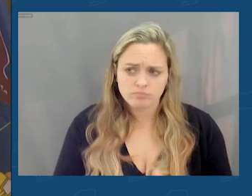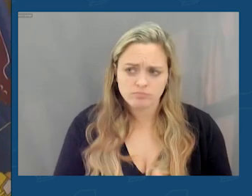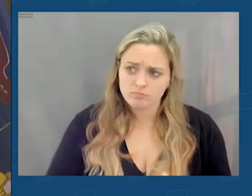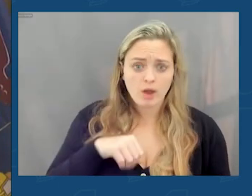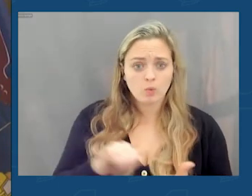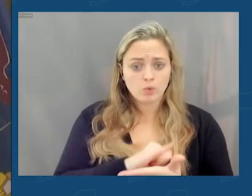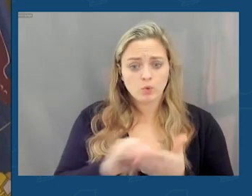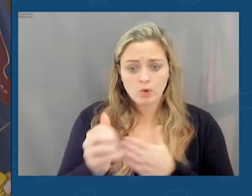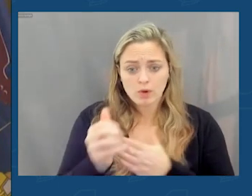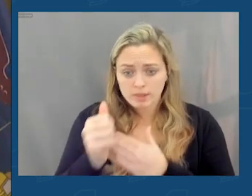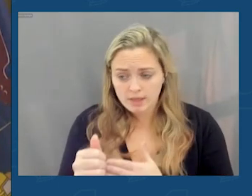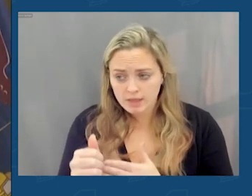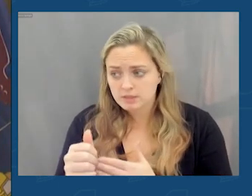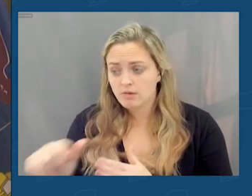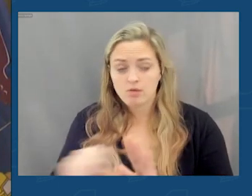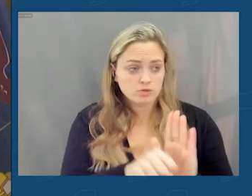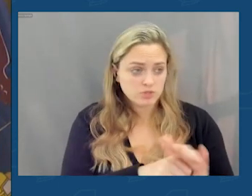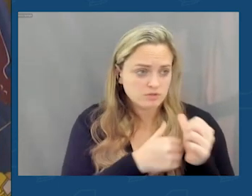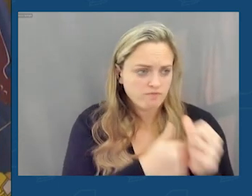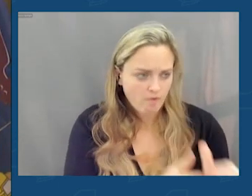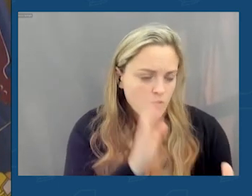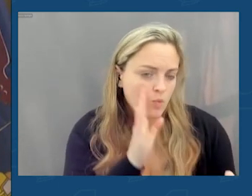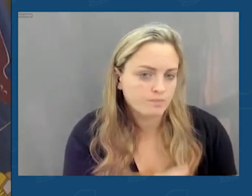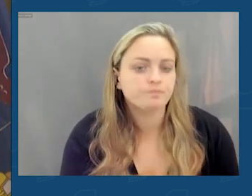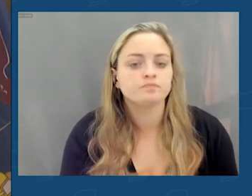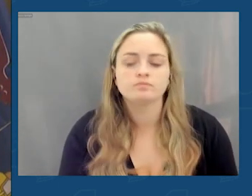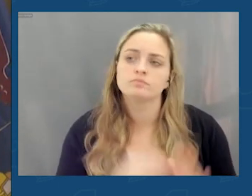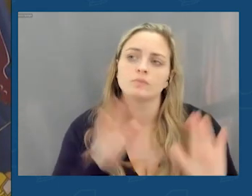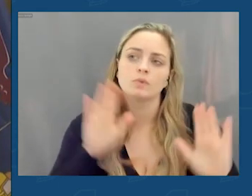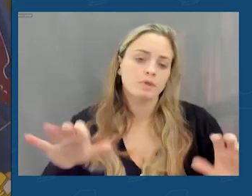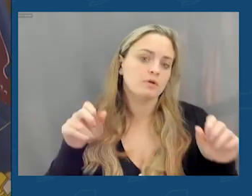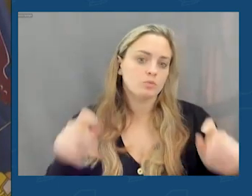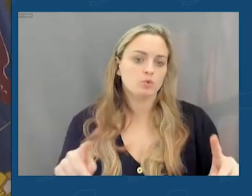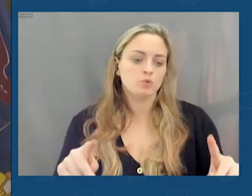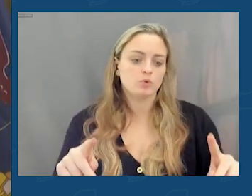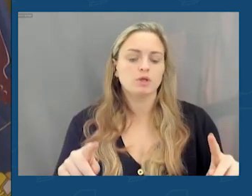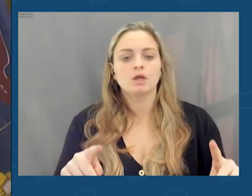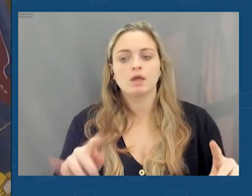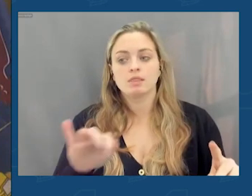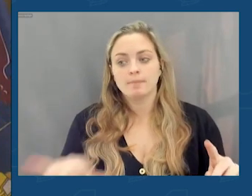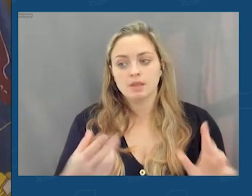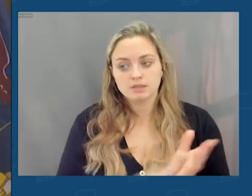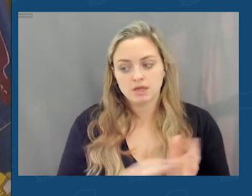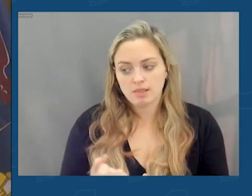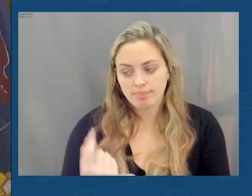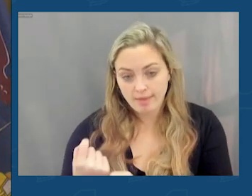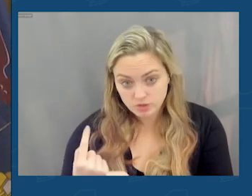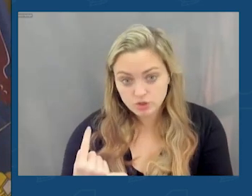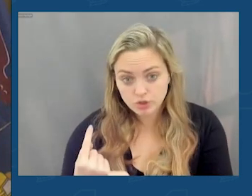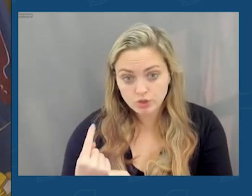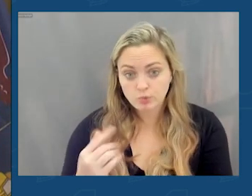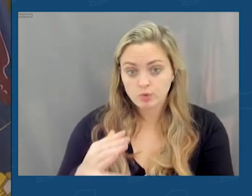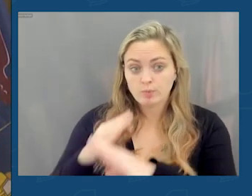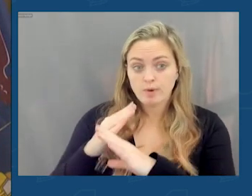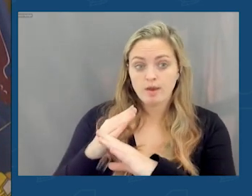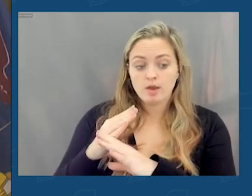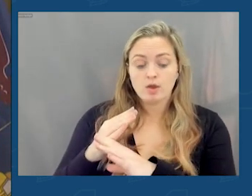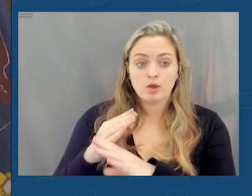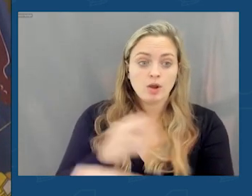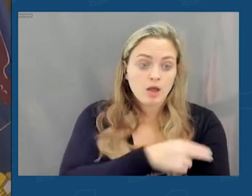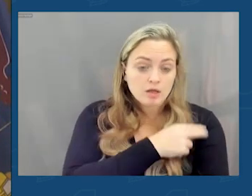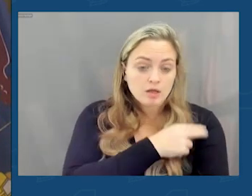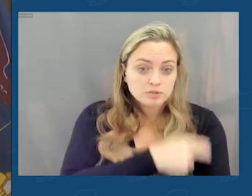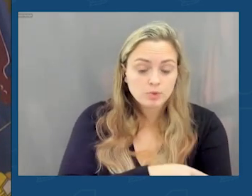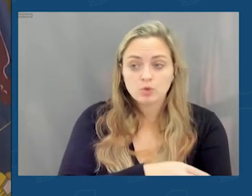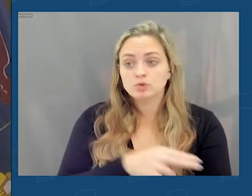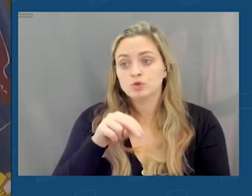will follow. So this is an extraordinary opportunity, and it builds on a bill I signed last year that prevents hospitals and nursing homes from putting liens on your